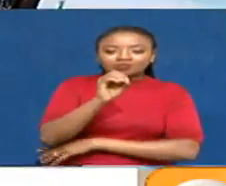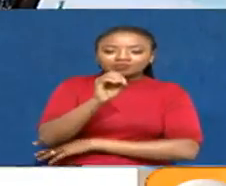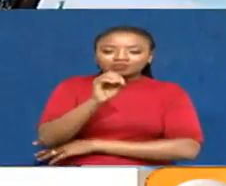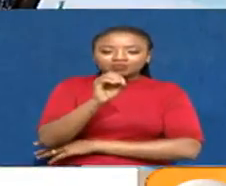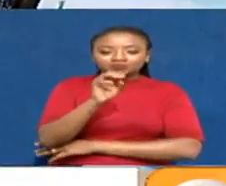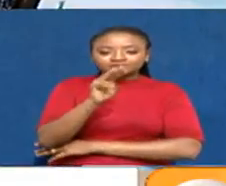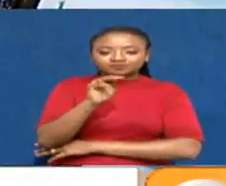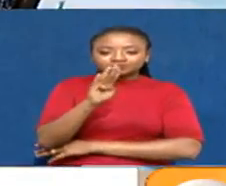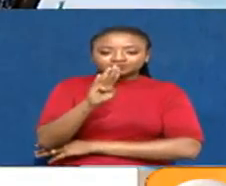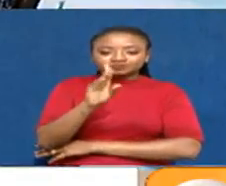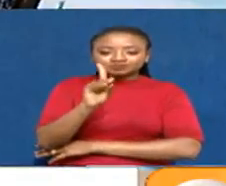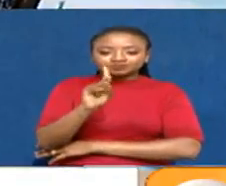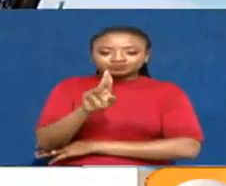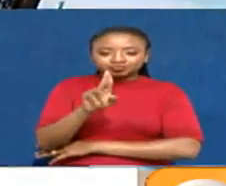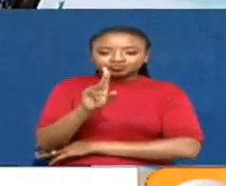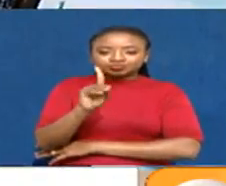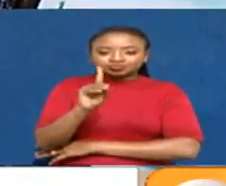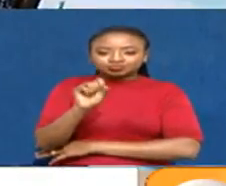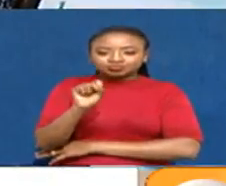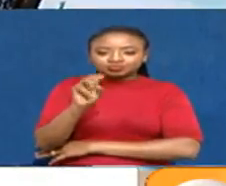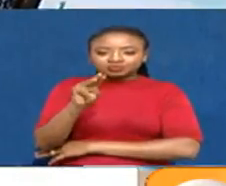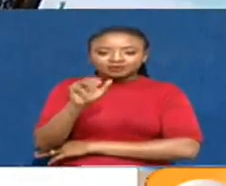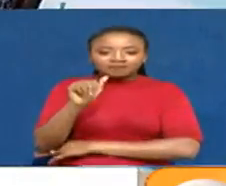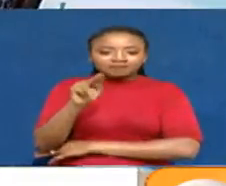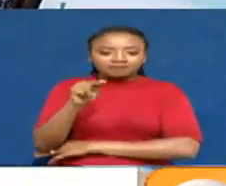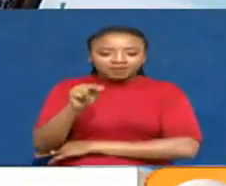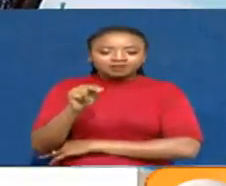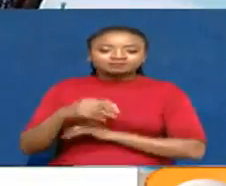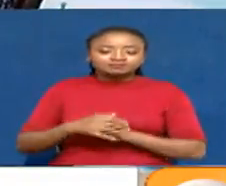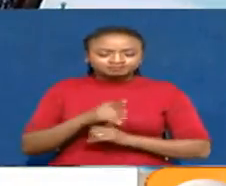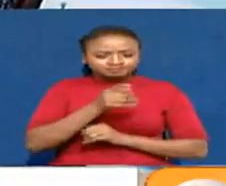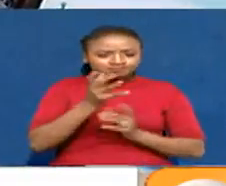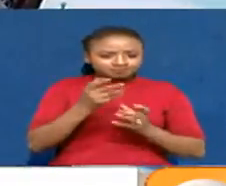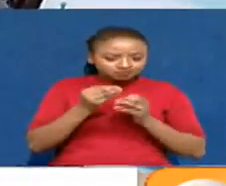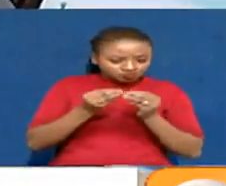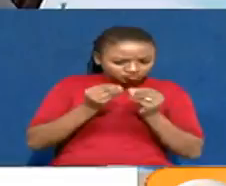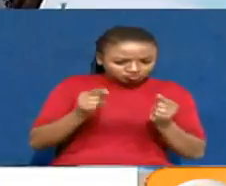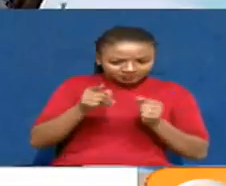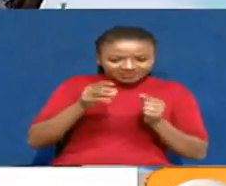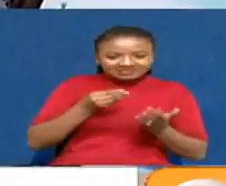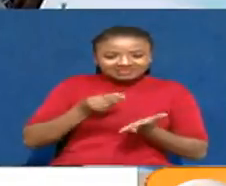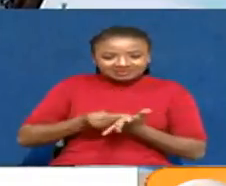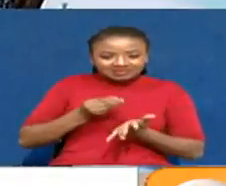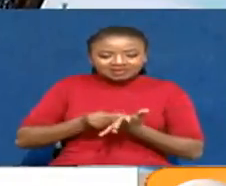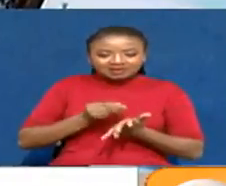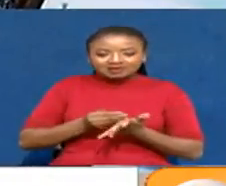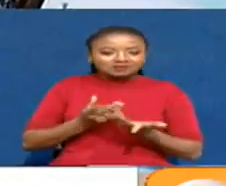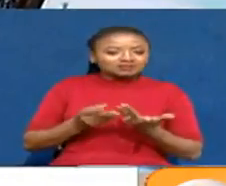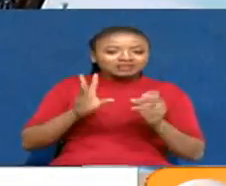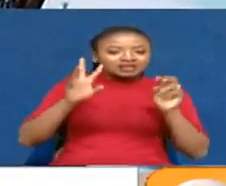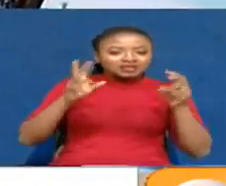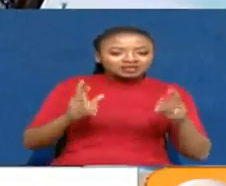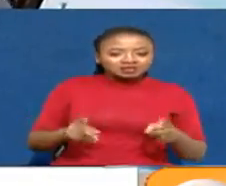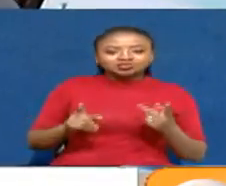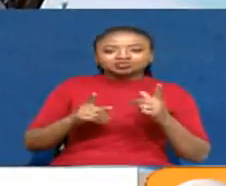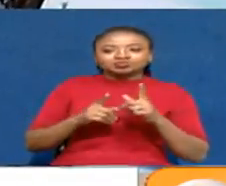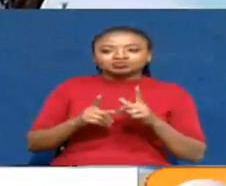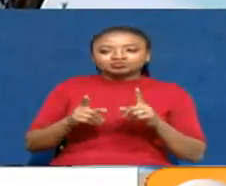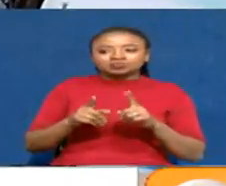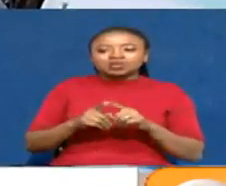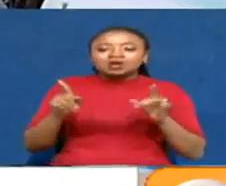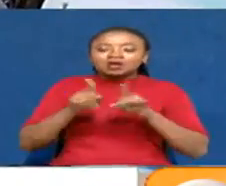of financial services issues, and very specific to digital lending. In the short term and medium